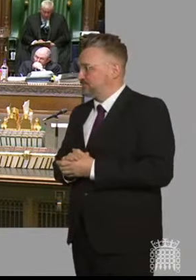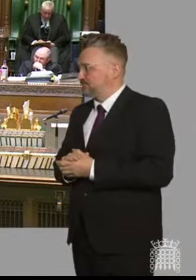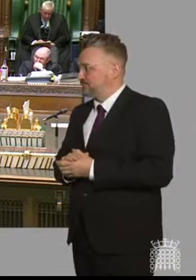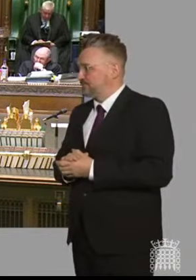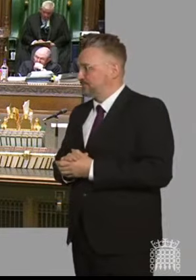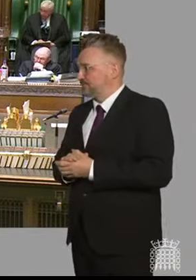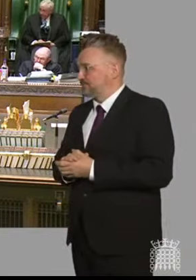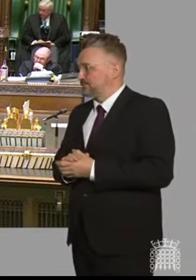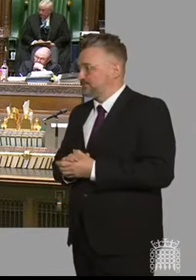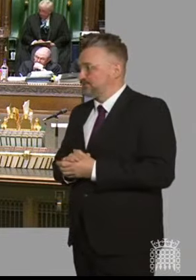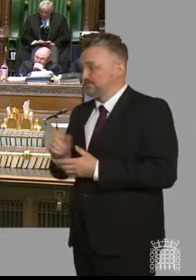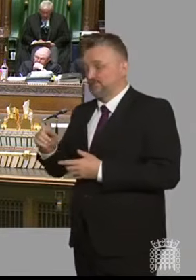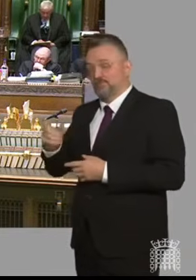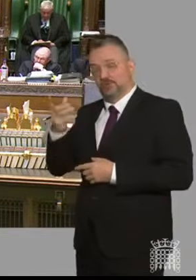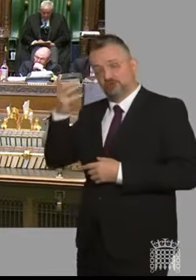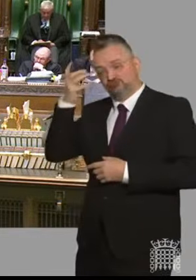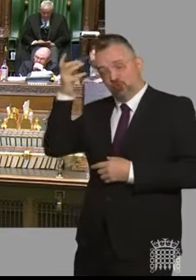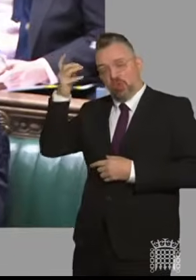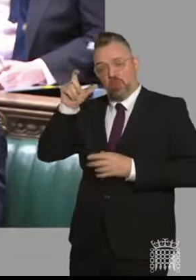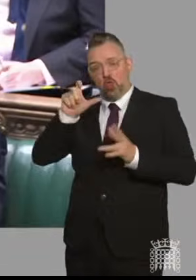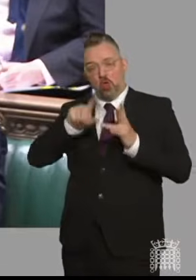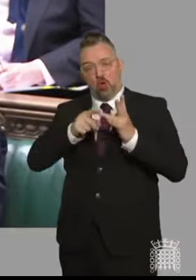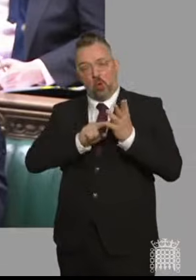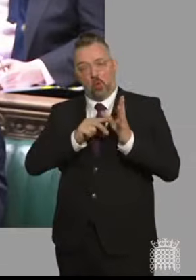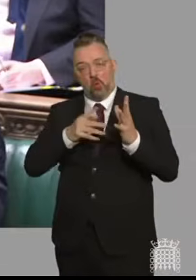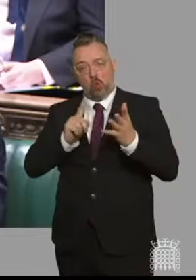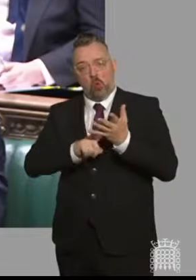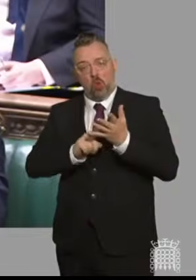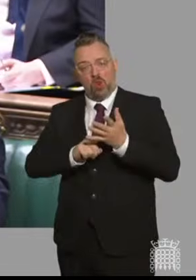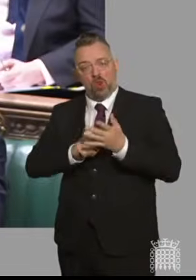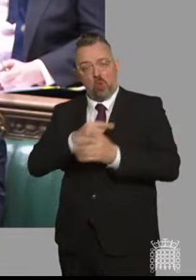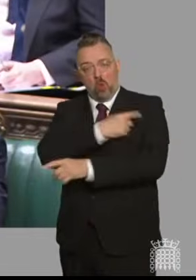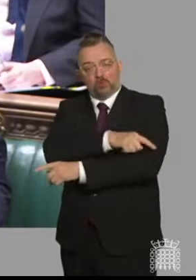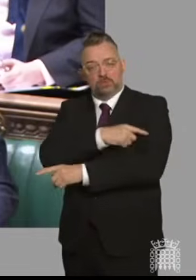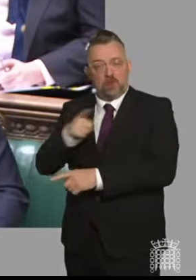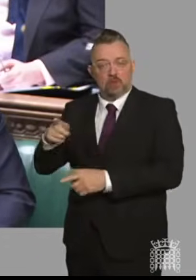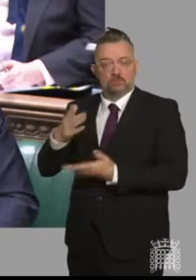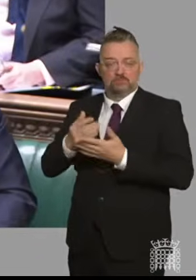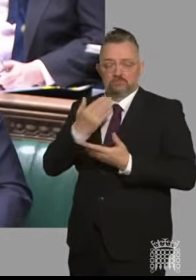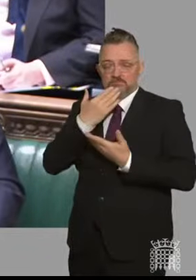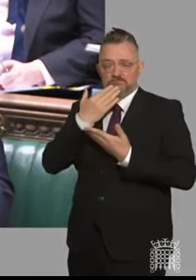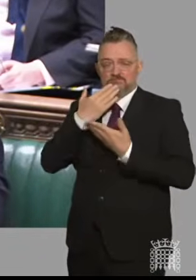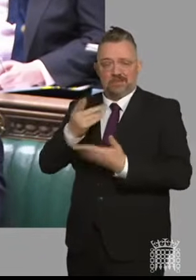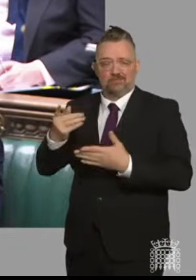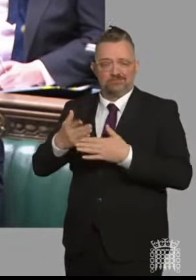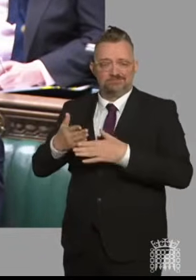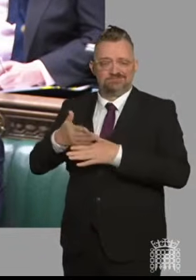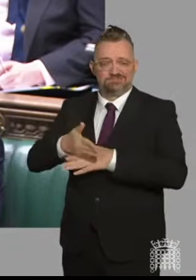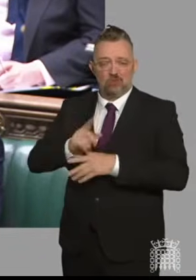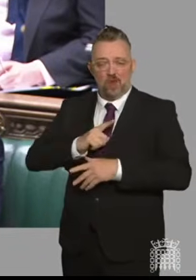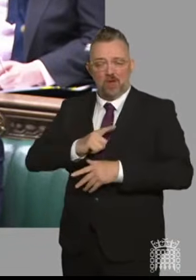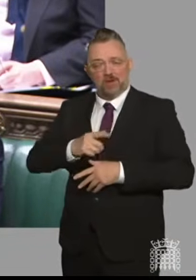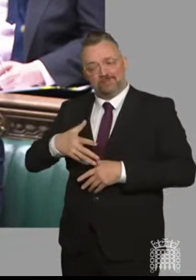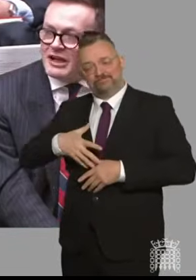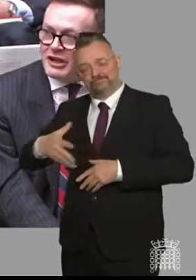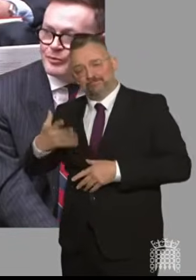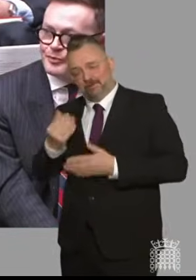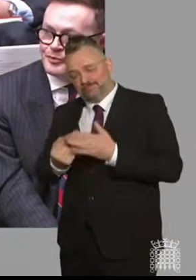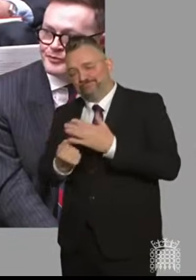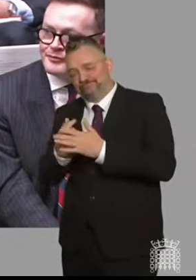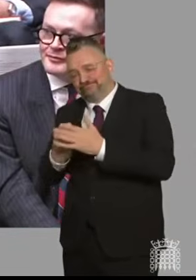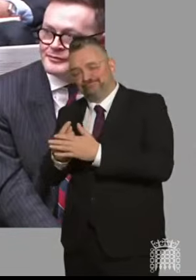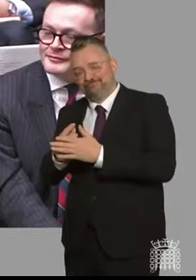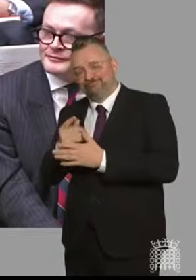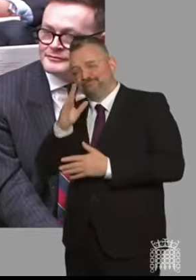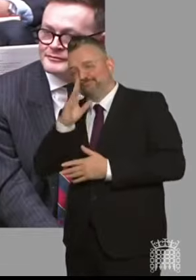particular is a tireless campaigner for reducing baby loss, and I commend her for her recent work on the introduction of baby loss